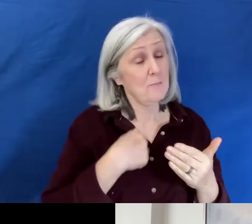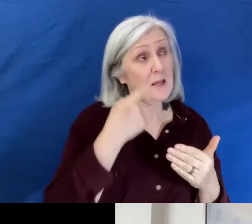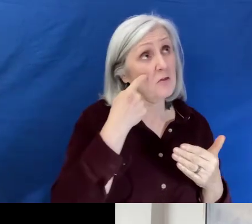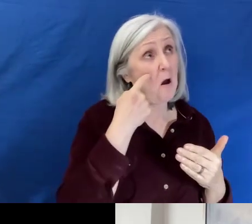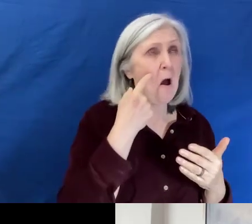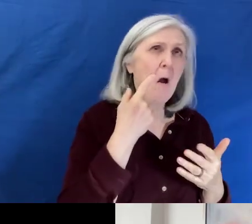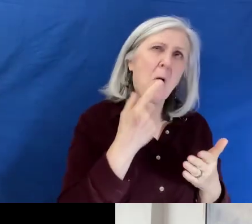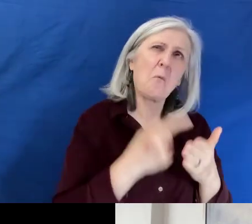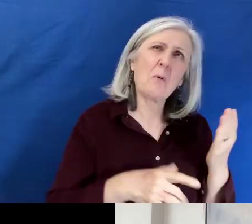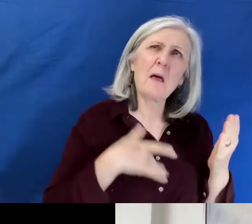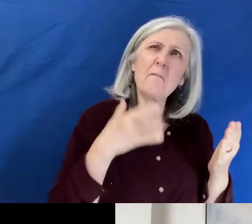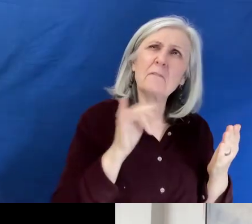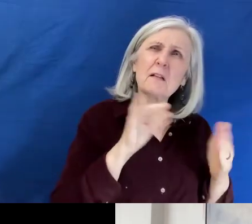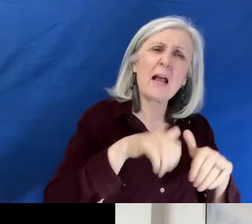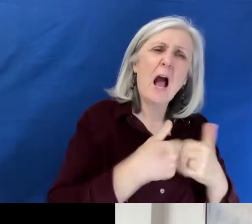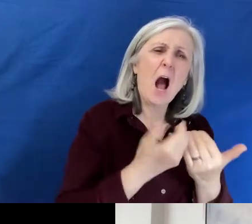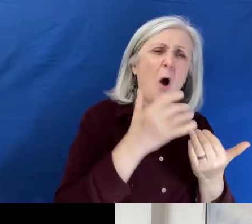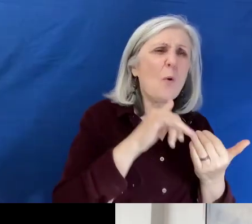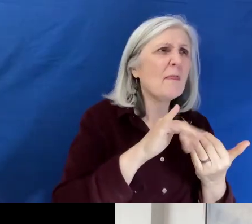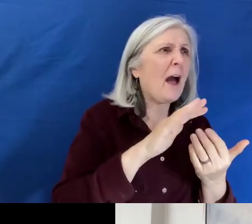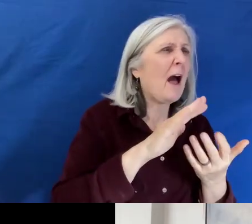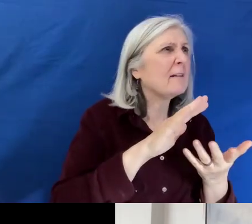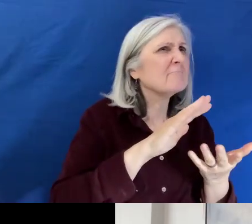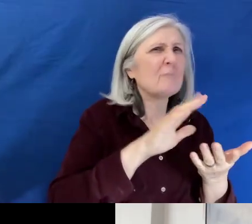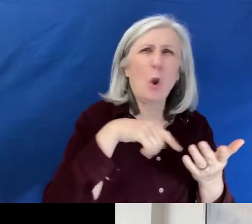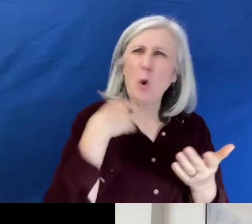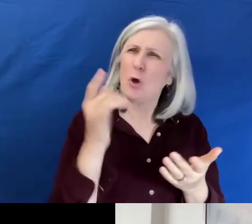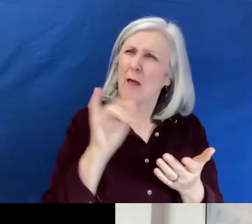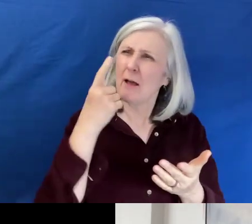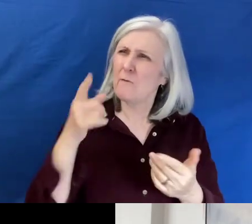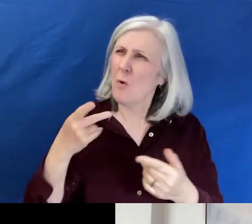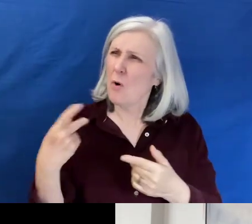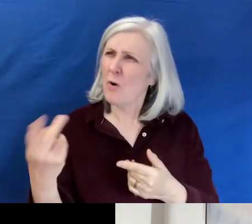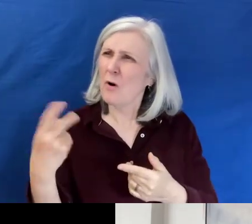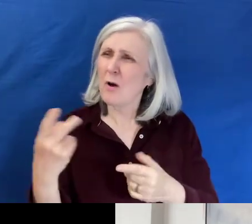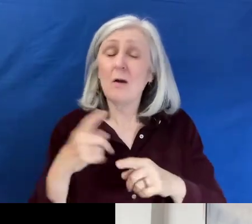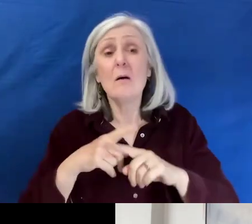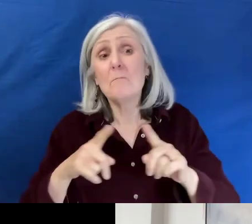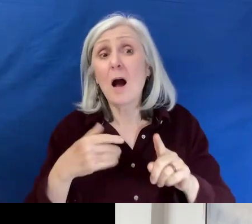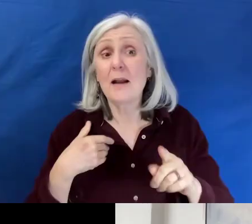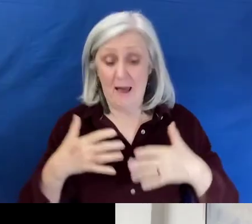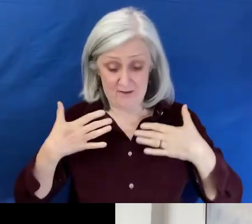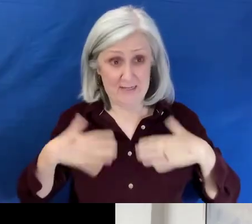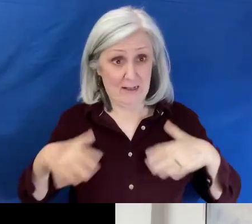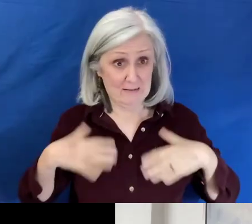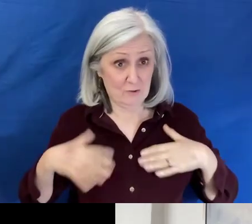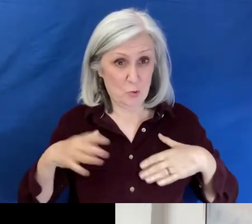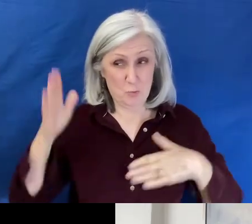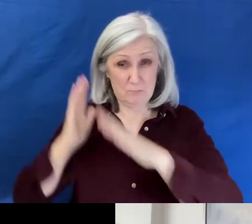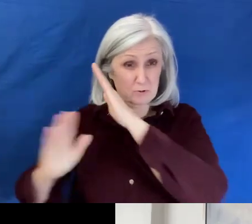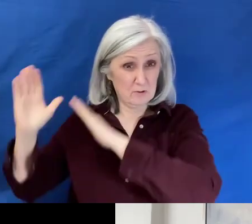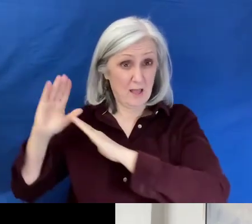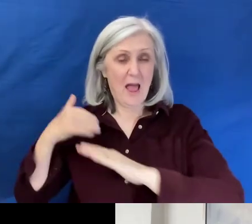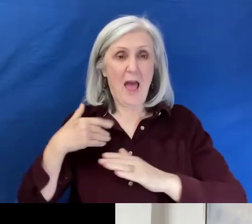be like? Like, how would that translate for us? But I think, again, like having the costumes, having the world